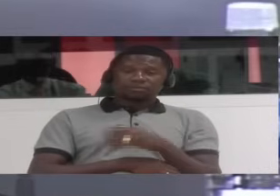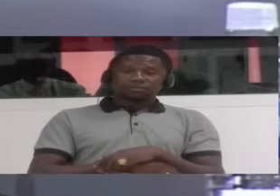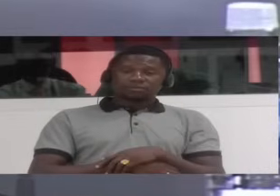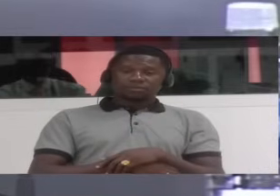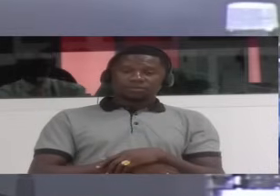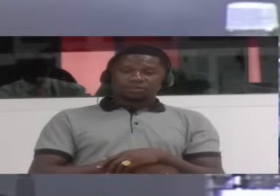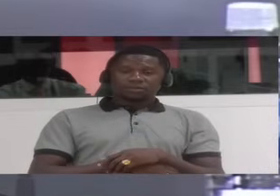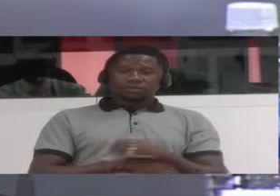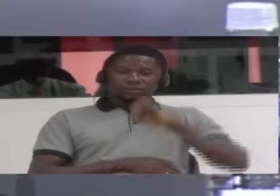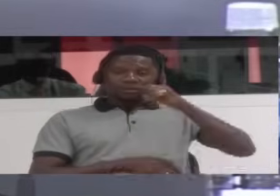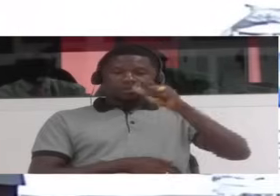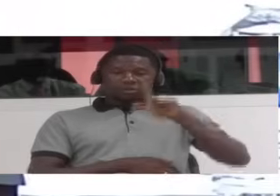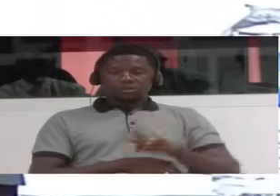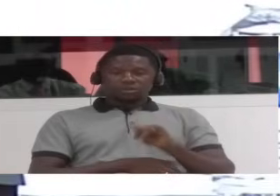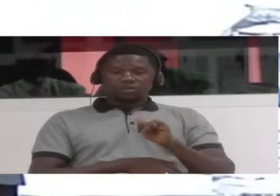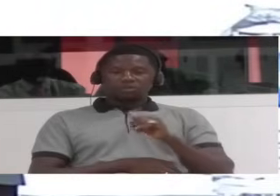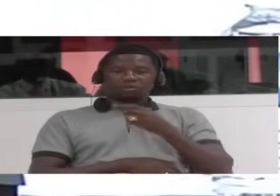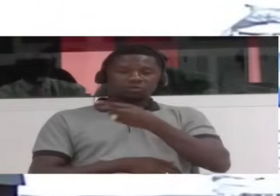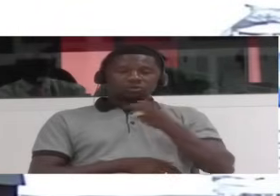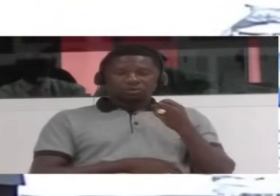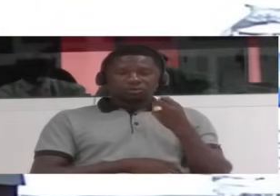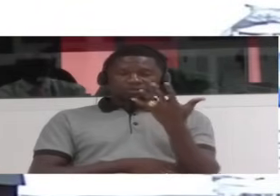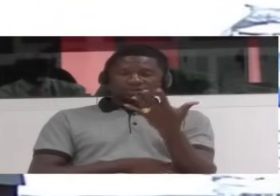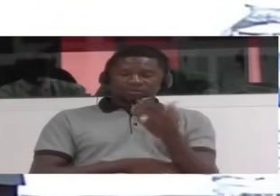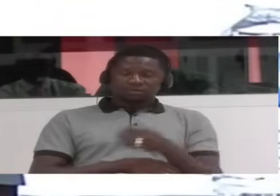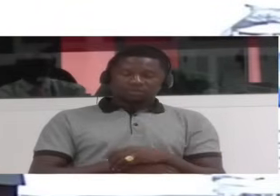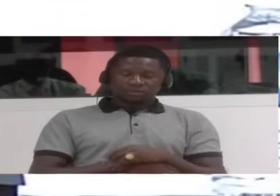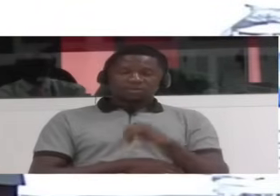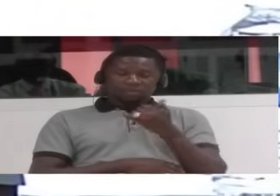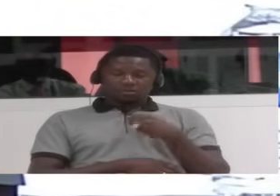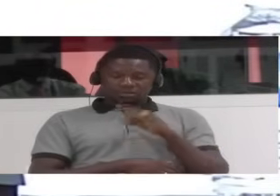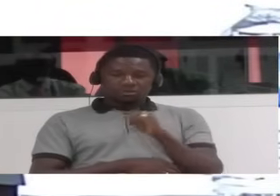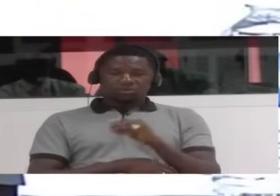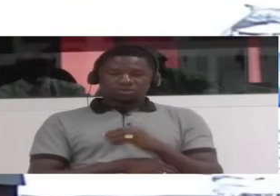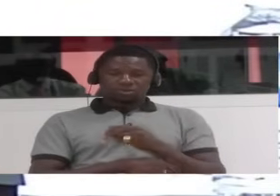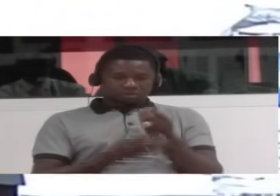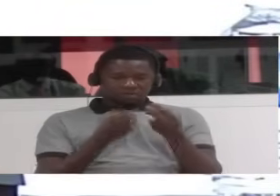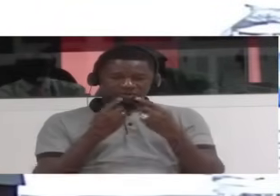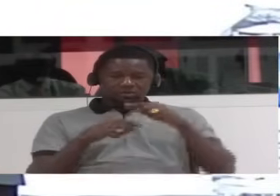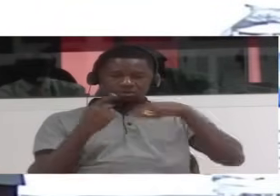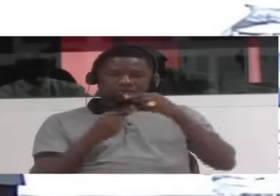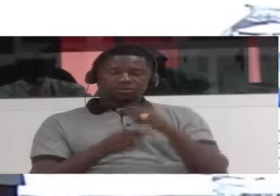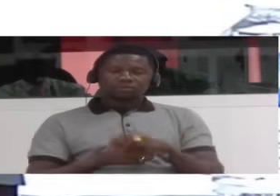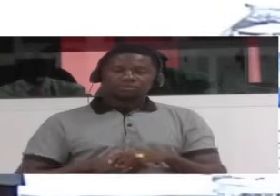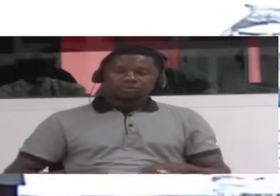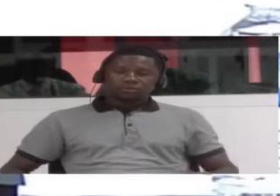Yes, July 2005. I did. Can you tell us about it? That was these